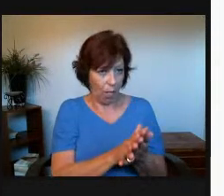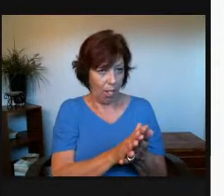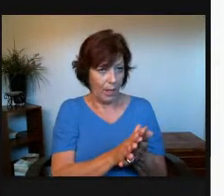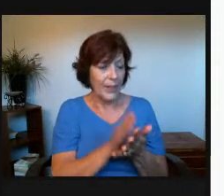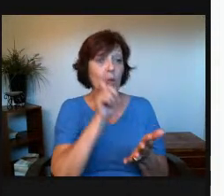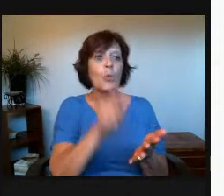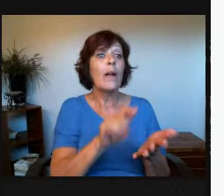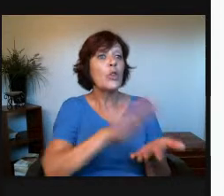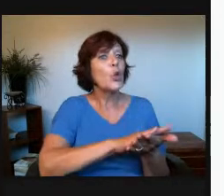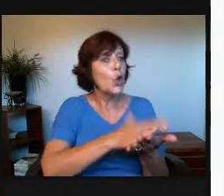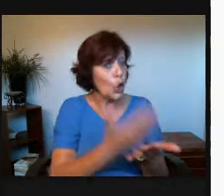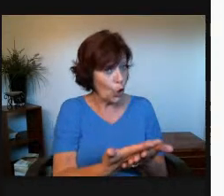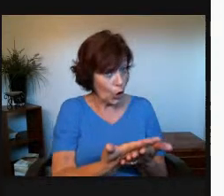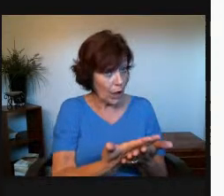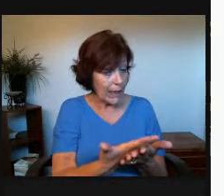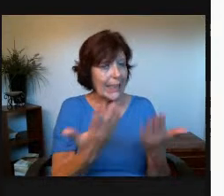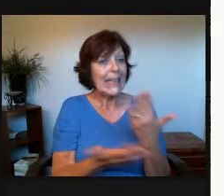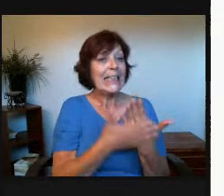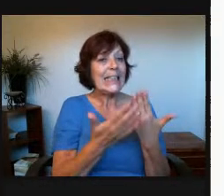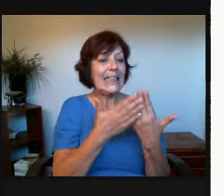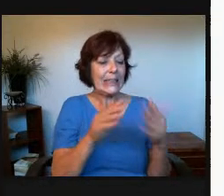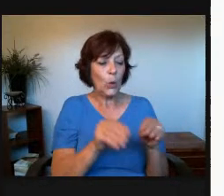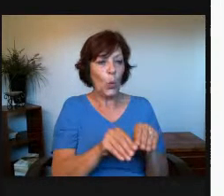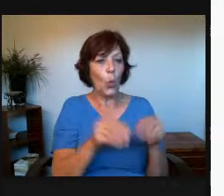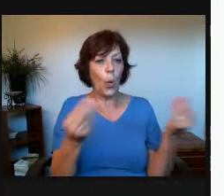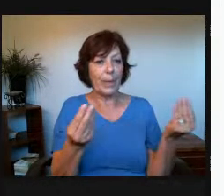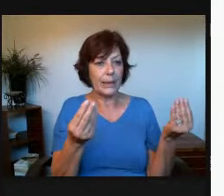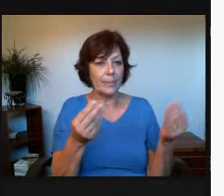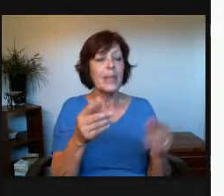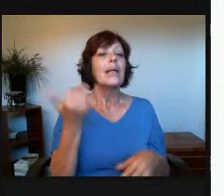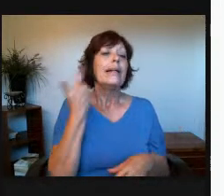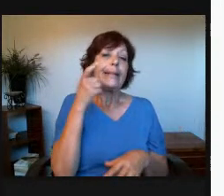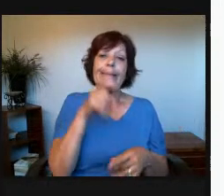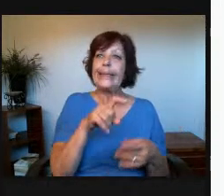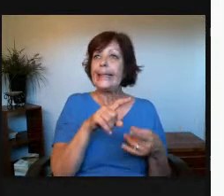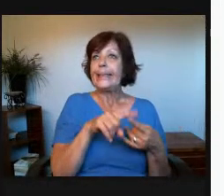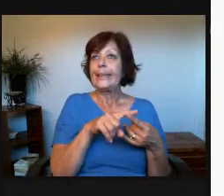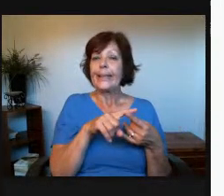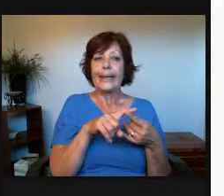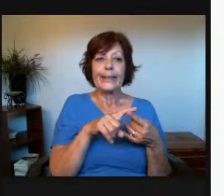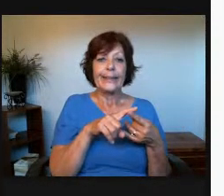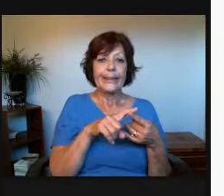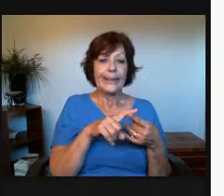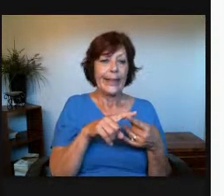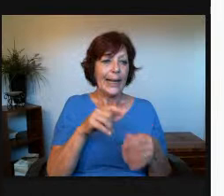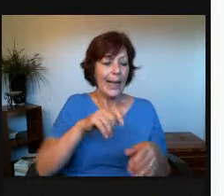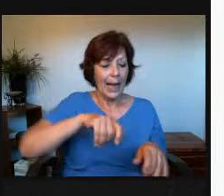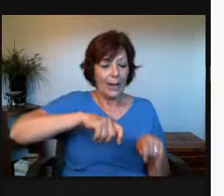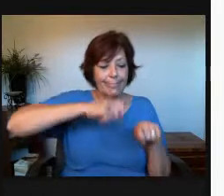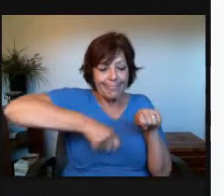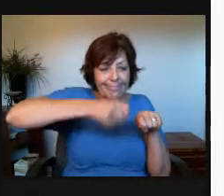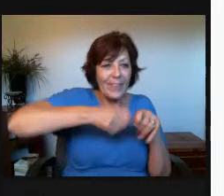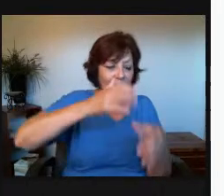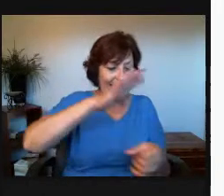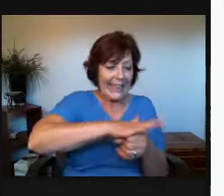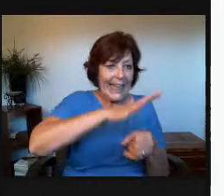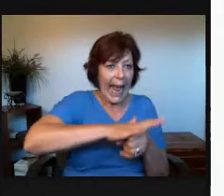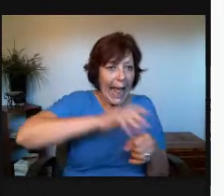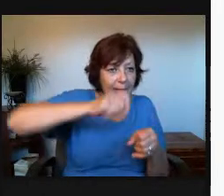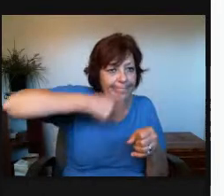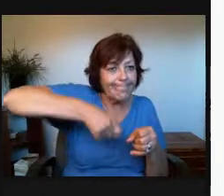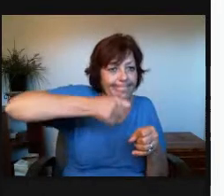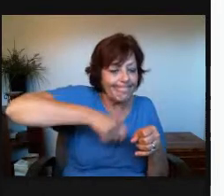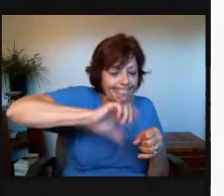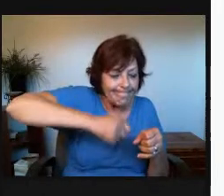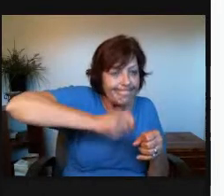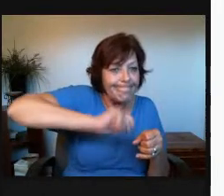cook and that is easily opened. So either you need to have a crank can opener or you need to have something that